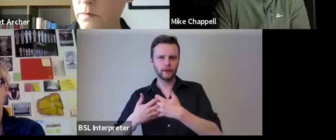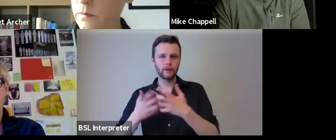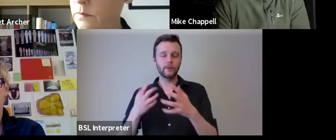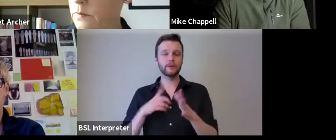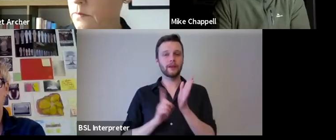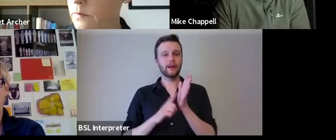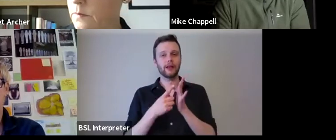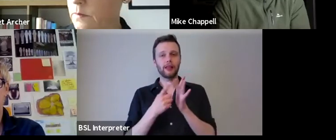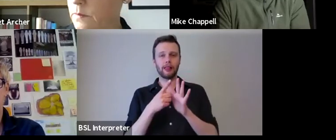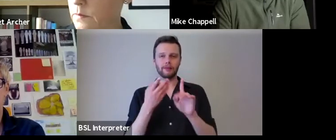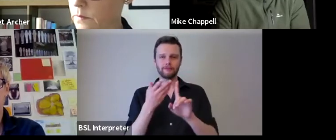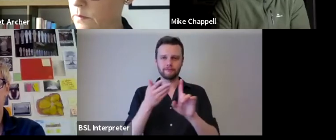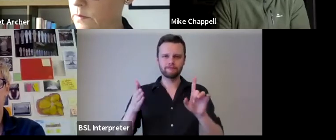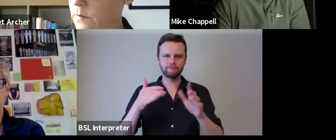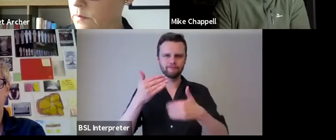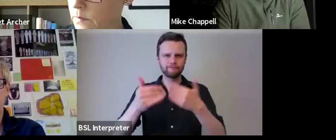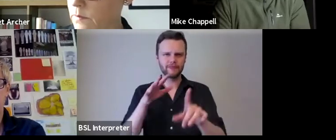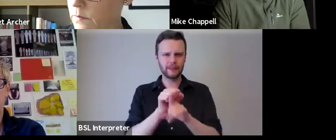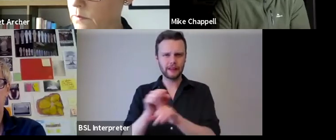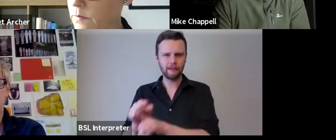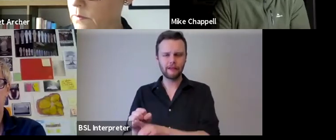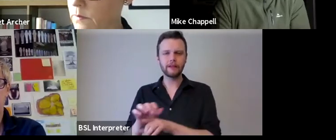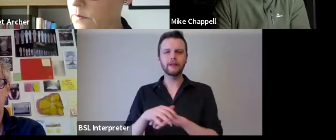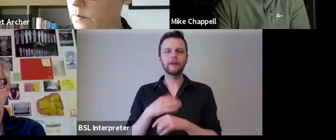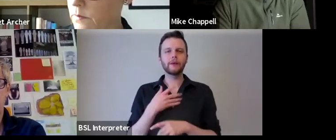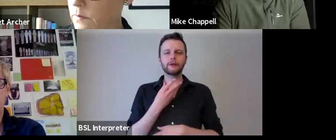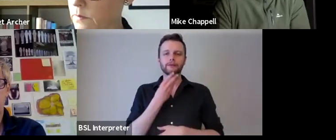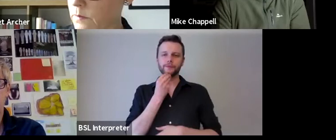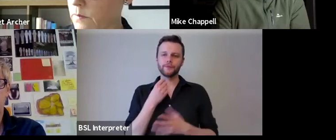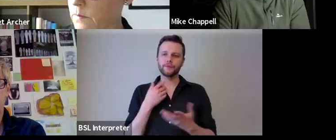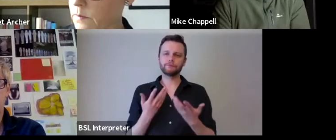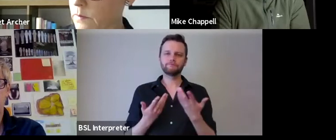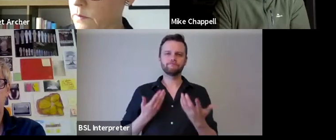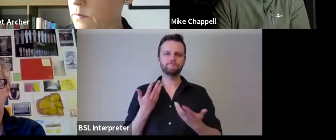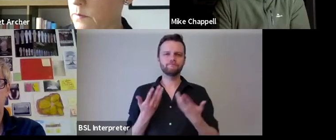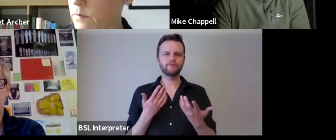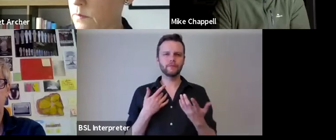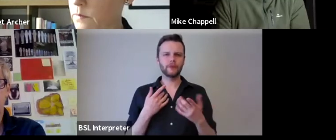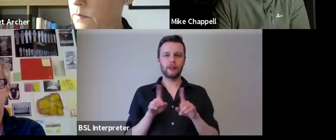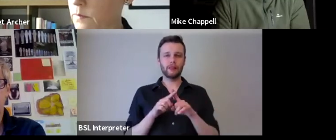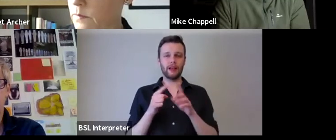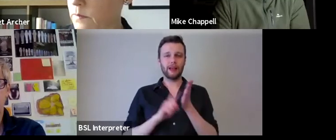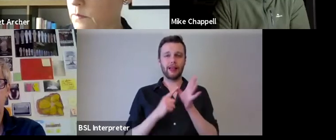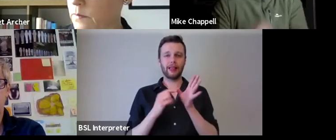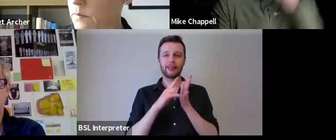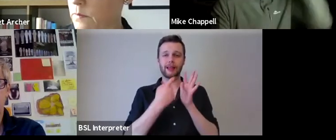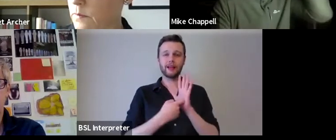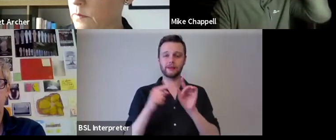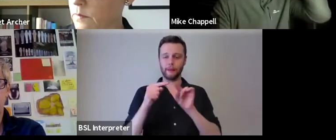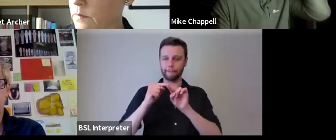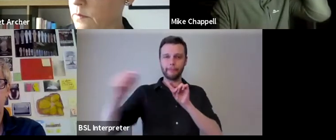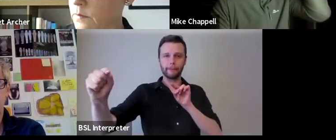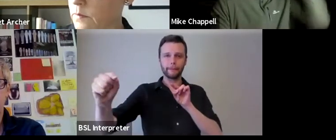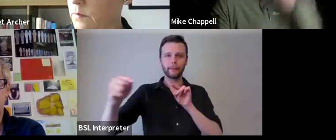and ranging LIDAR scanner, which uses kind of like a beam of laser that computes